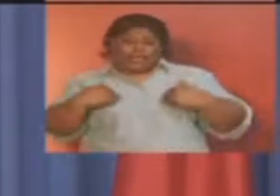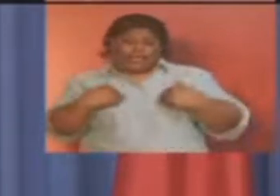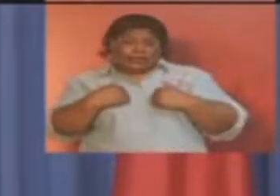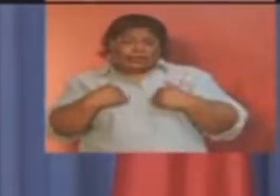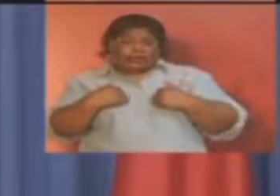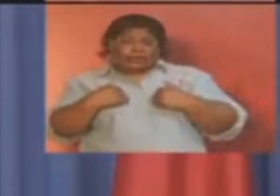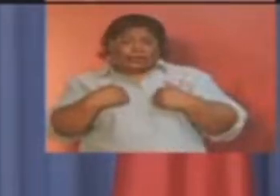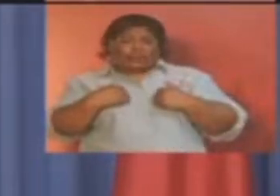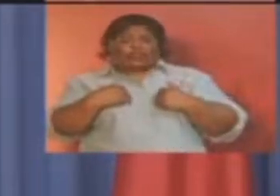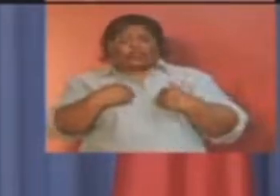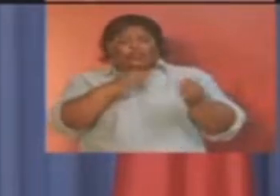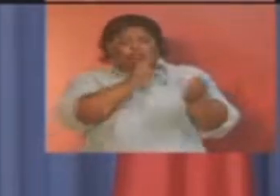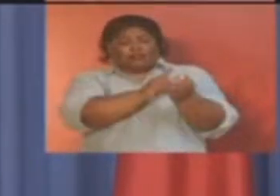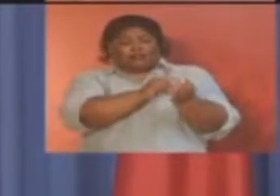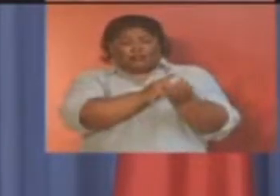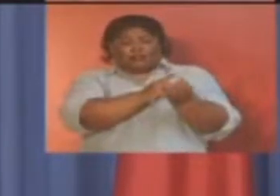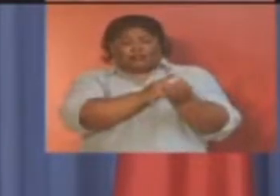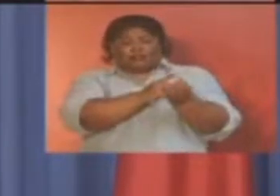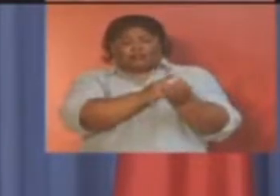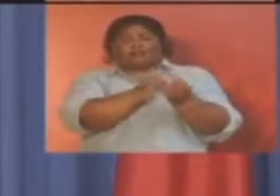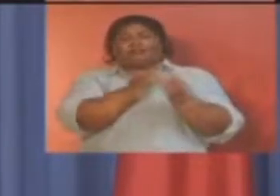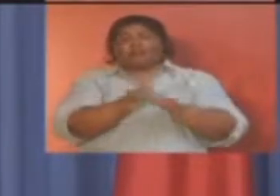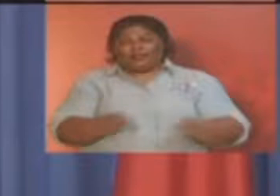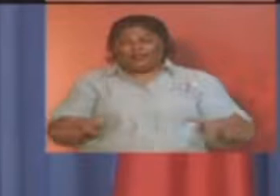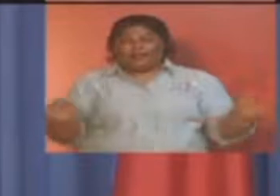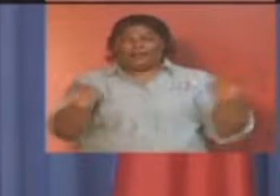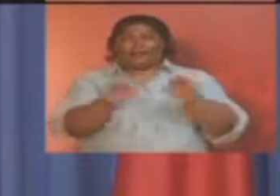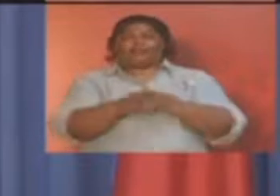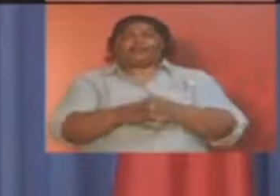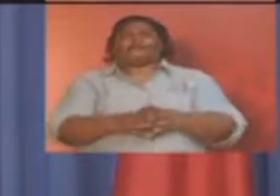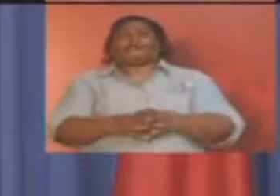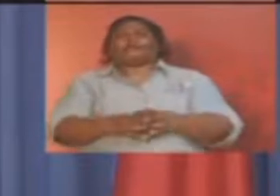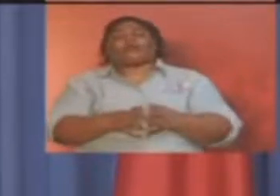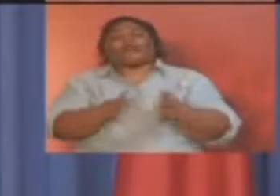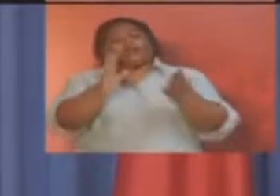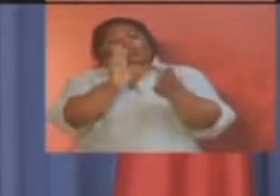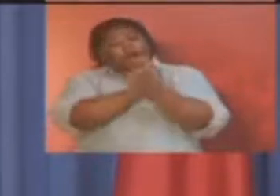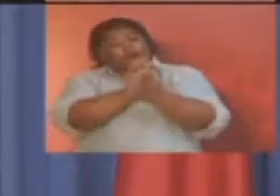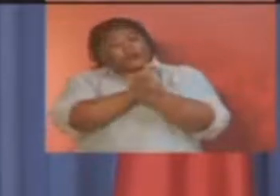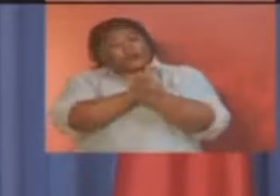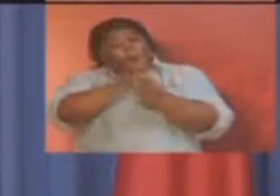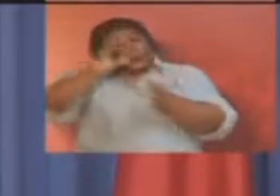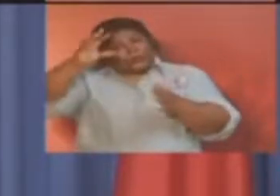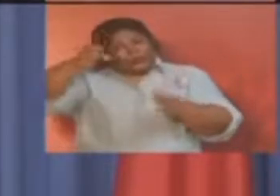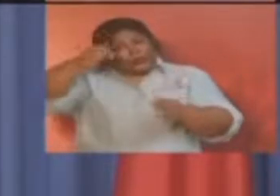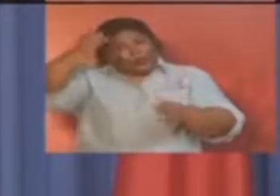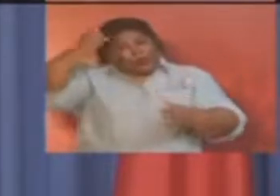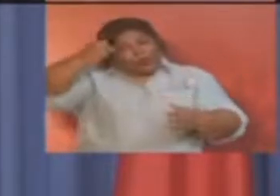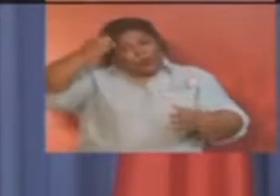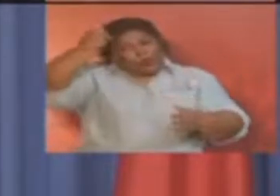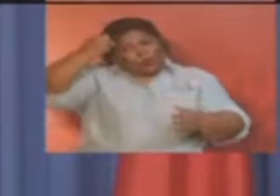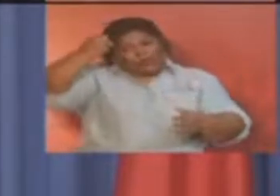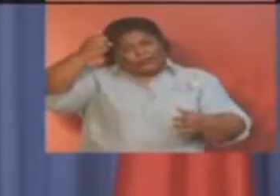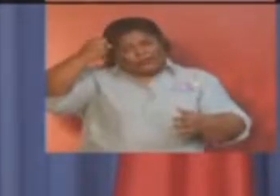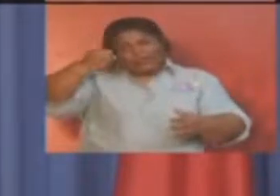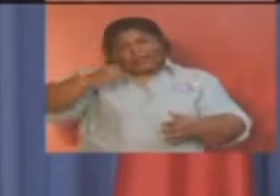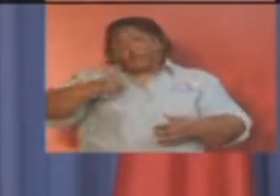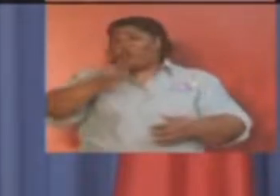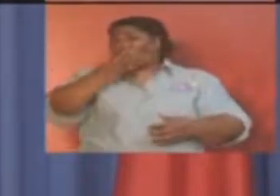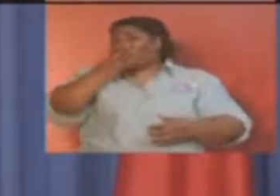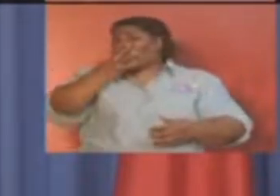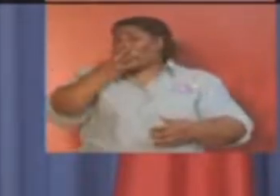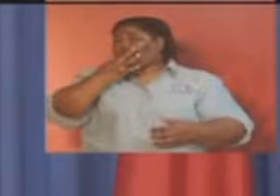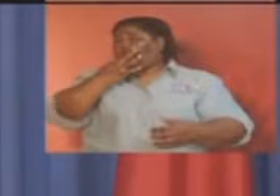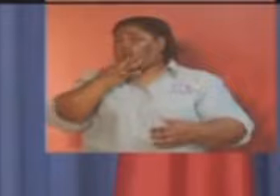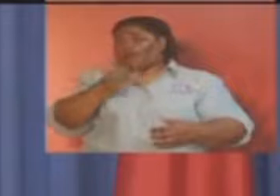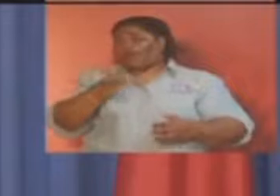educational and the schools, we will continue to hold the line for now because we're right on the cusp of examinations with the 4, 5,